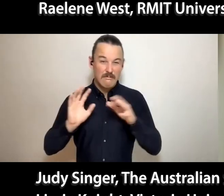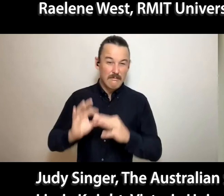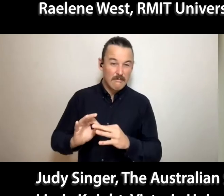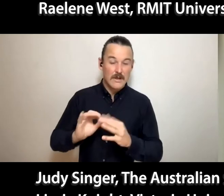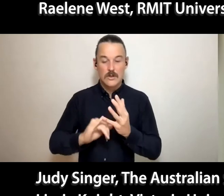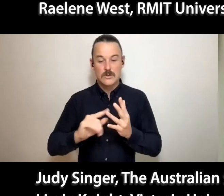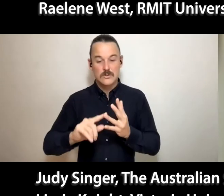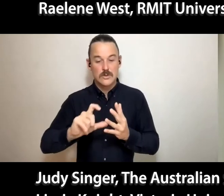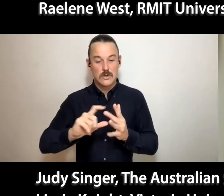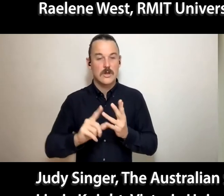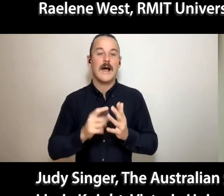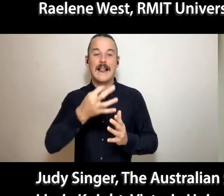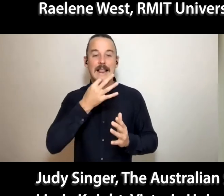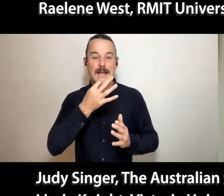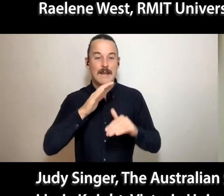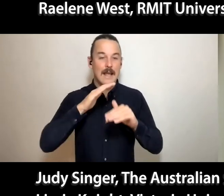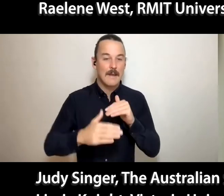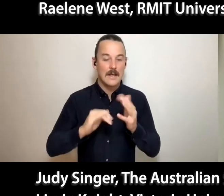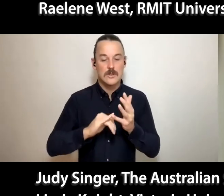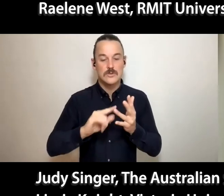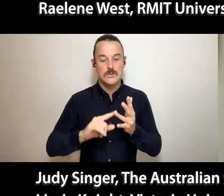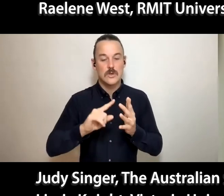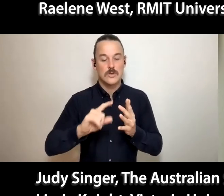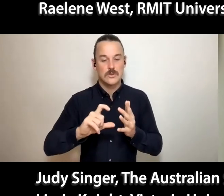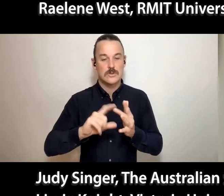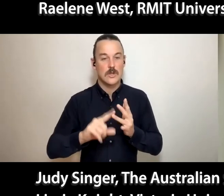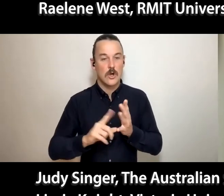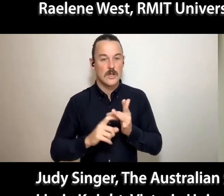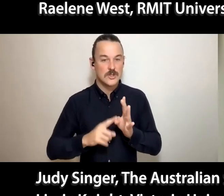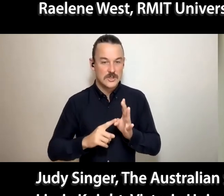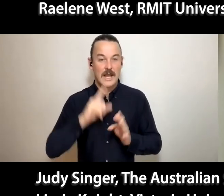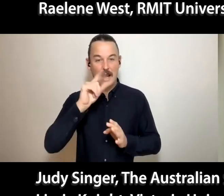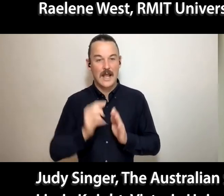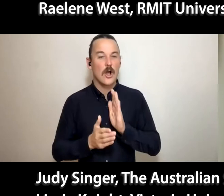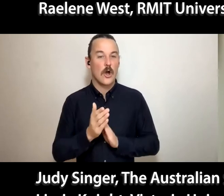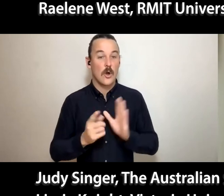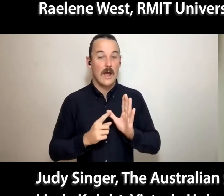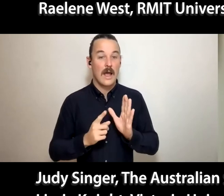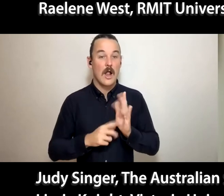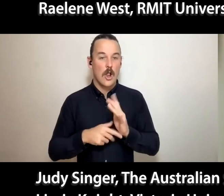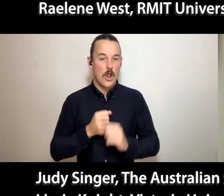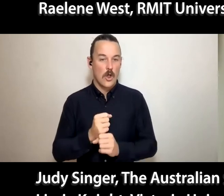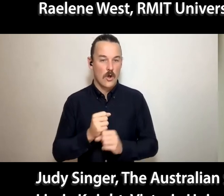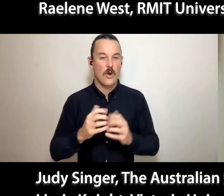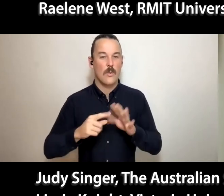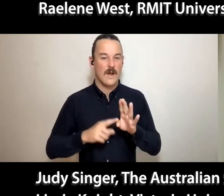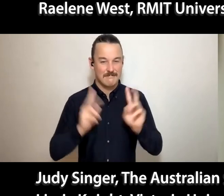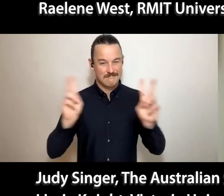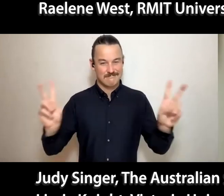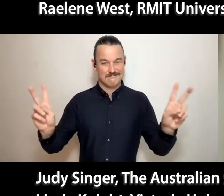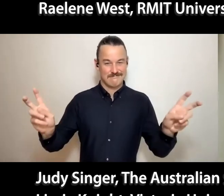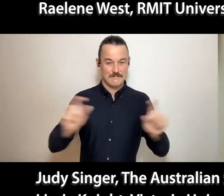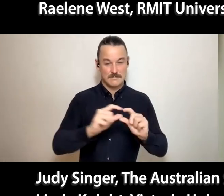way. And her innovative work around and establishing the category